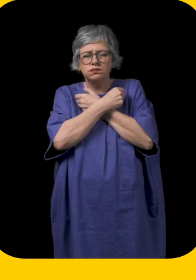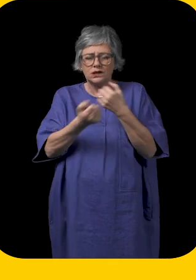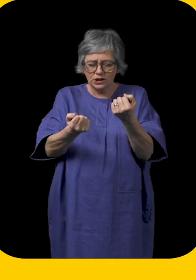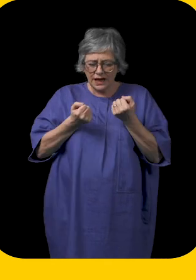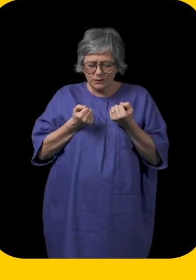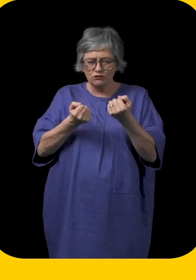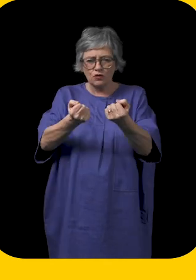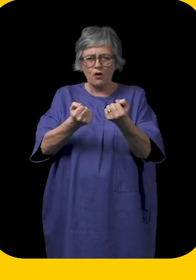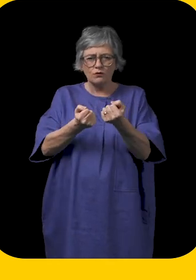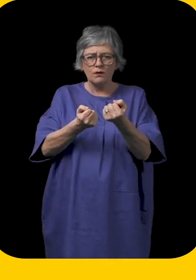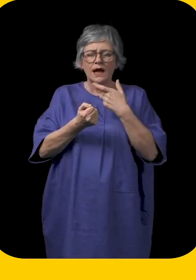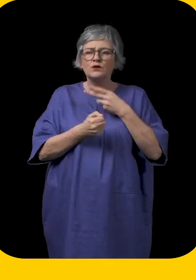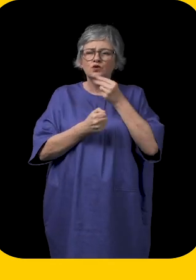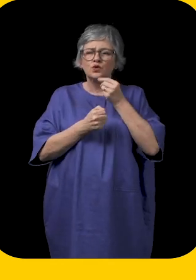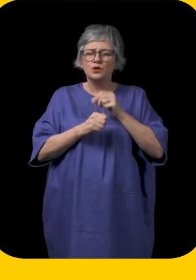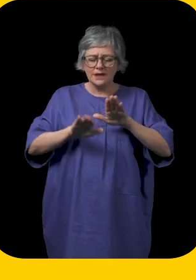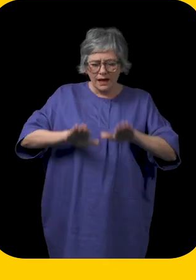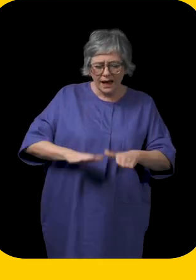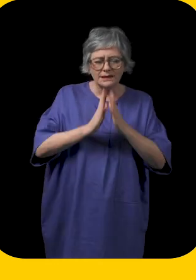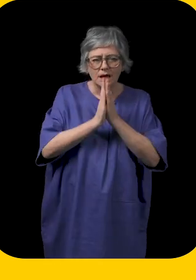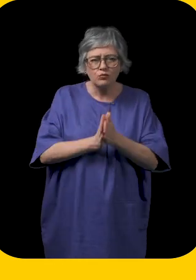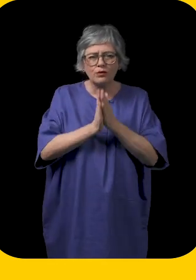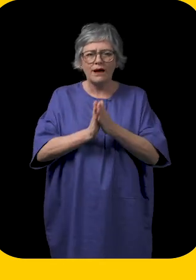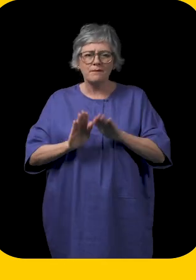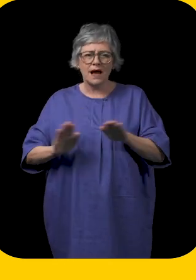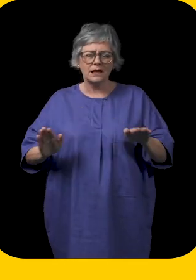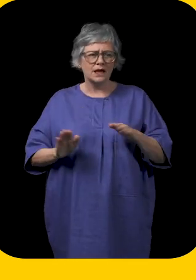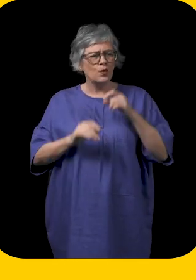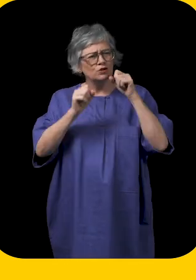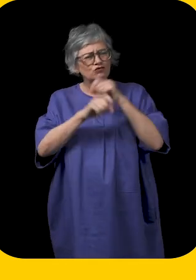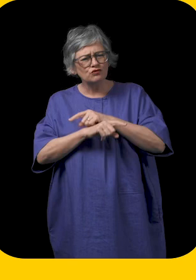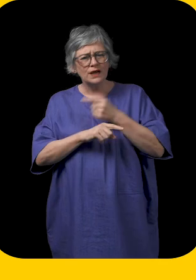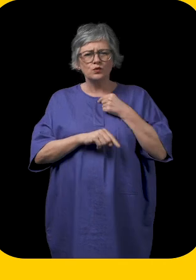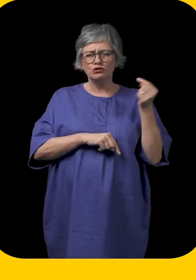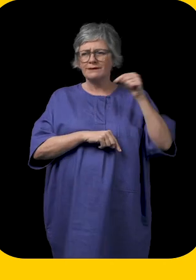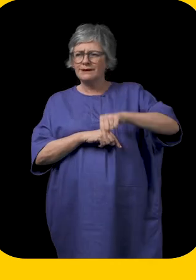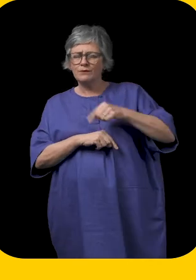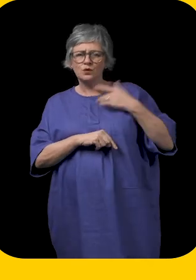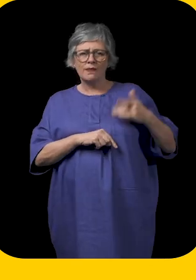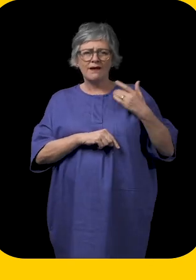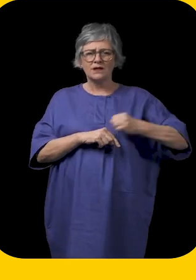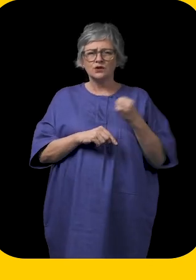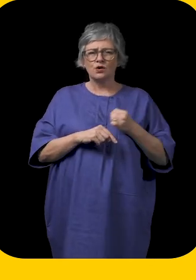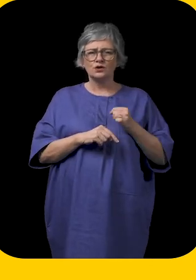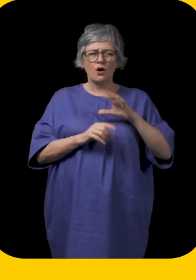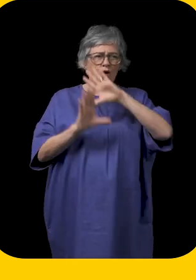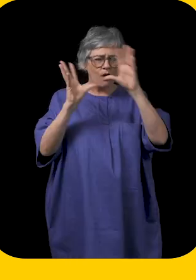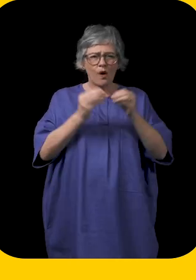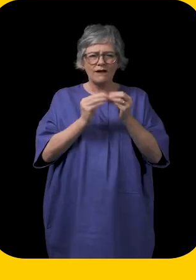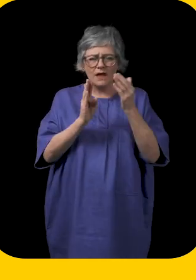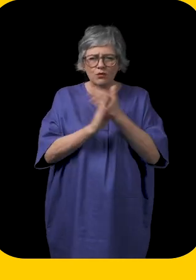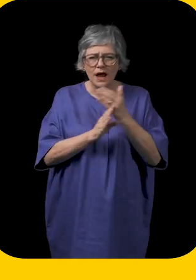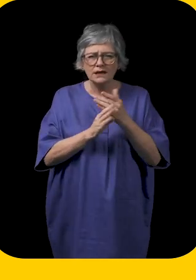her desk and used as a prayer mat. It had seemed strange for her when she first came to live in Scotland, all that privacy